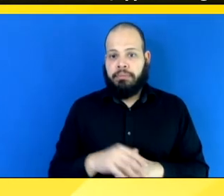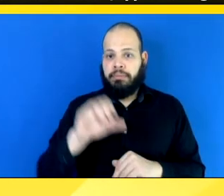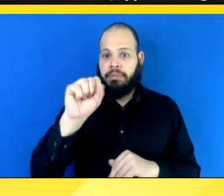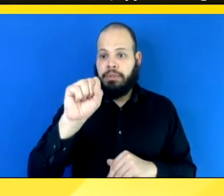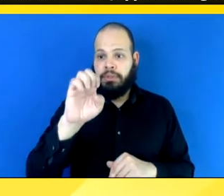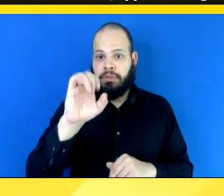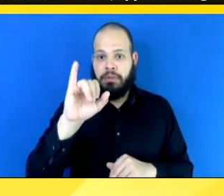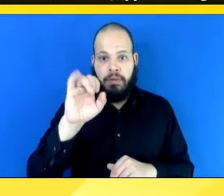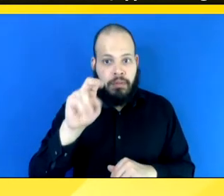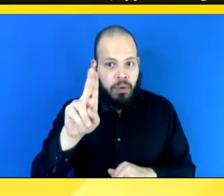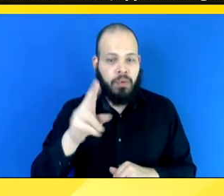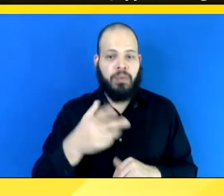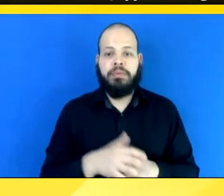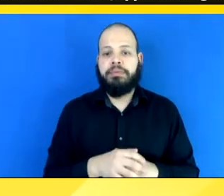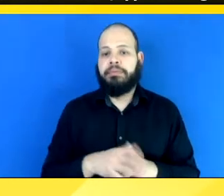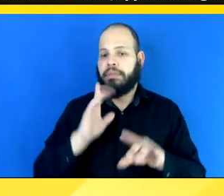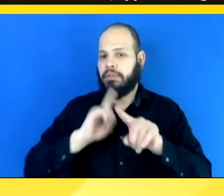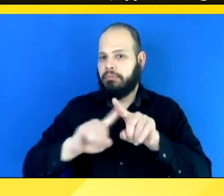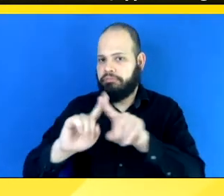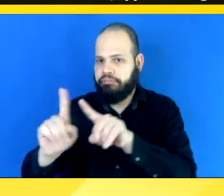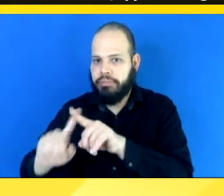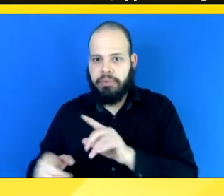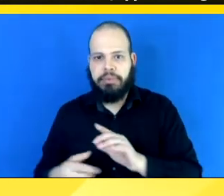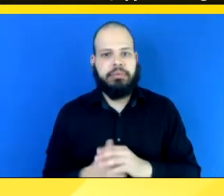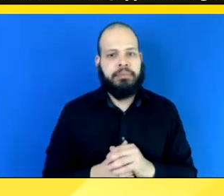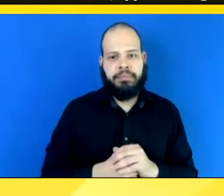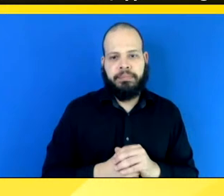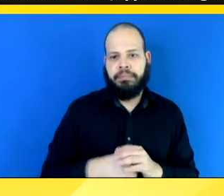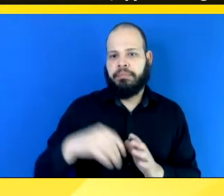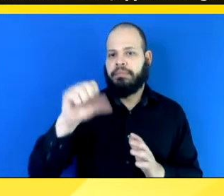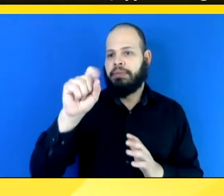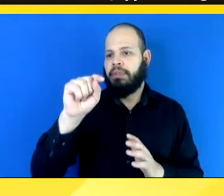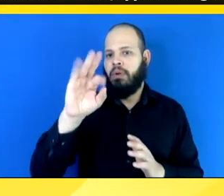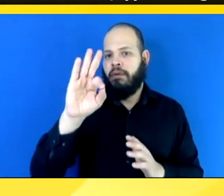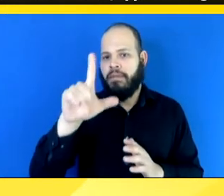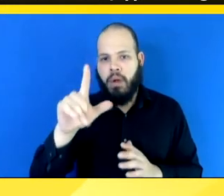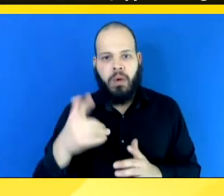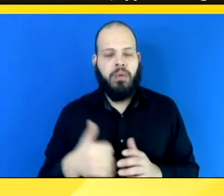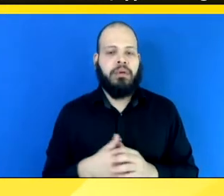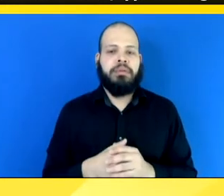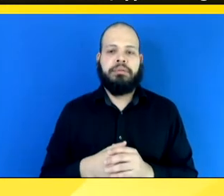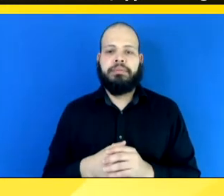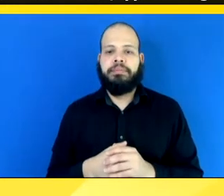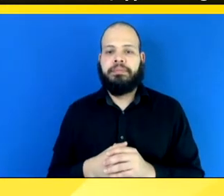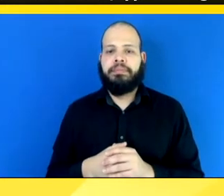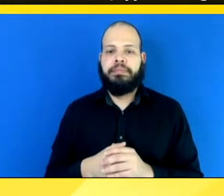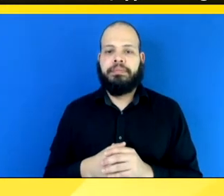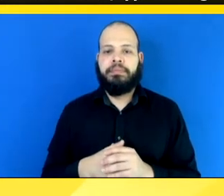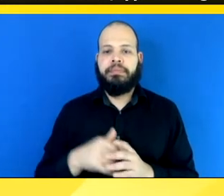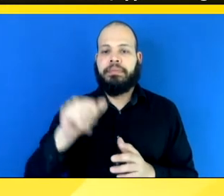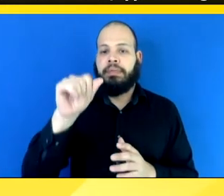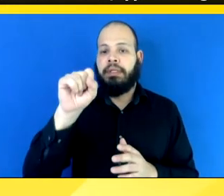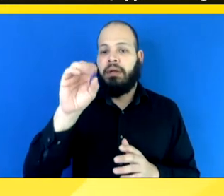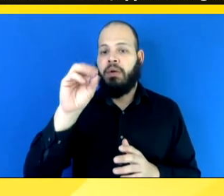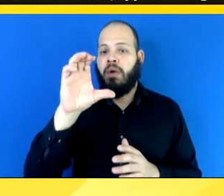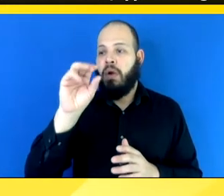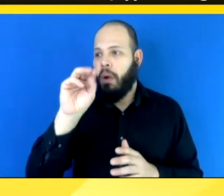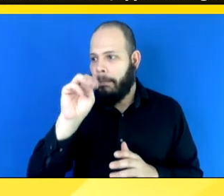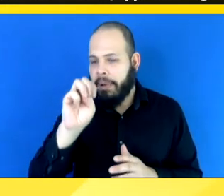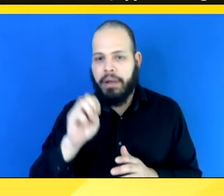representative from the AFL-CIO, Richard Trumka, you got Ask Me, you have CWA, you have